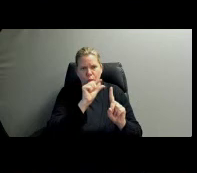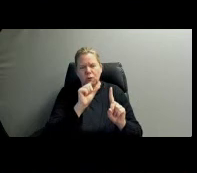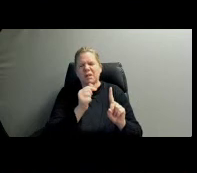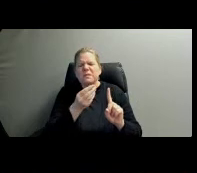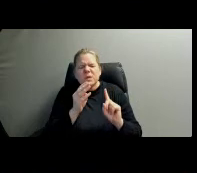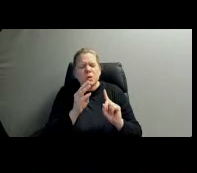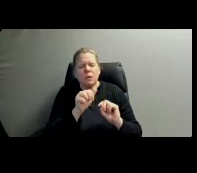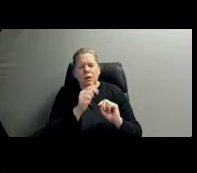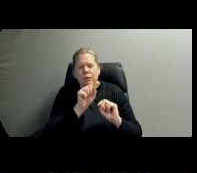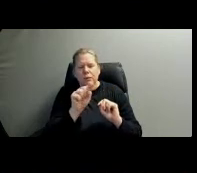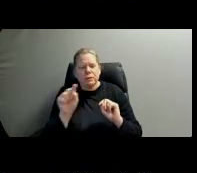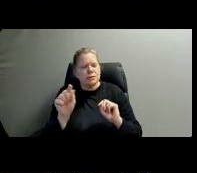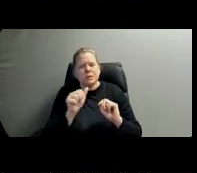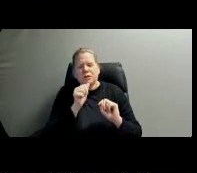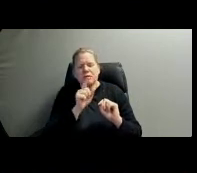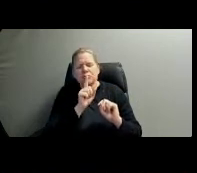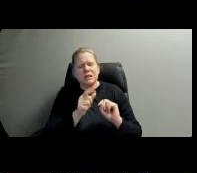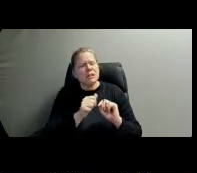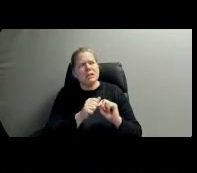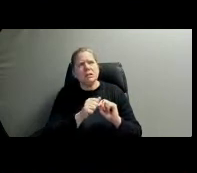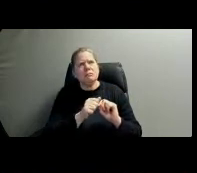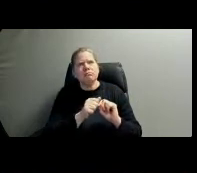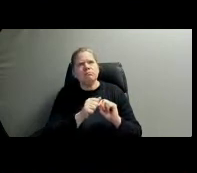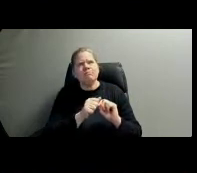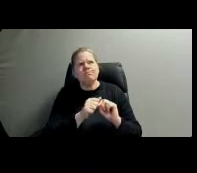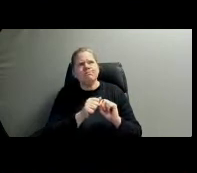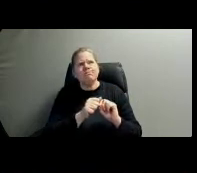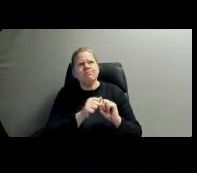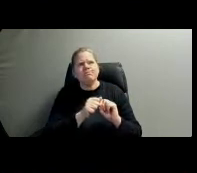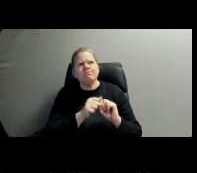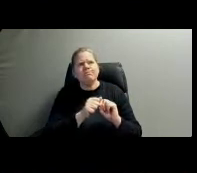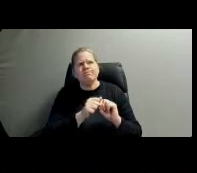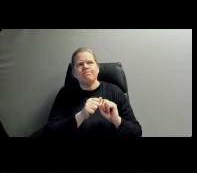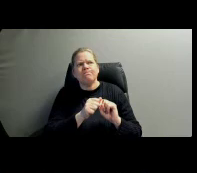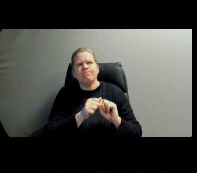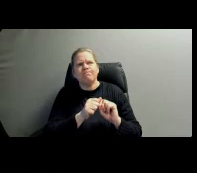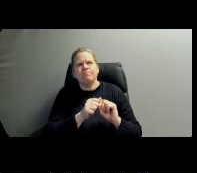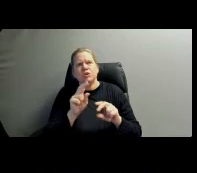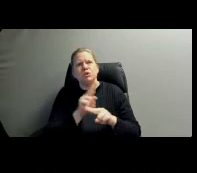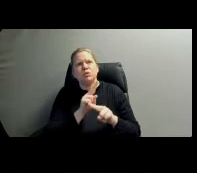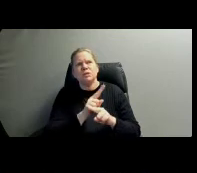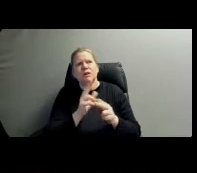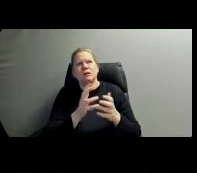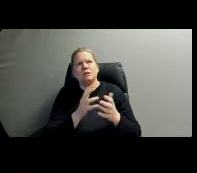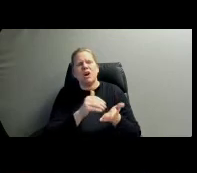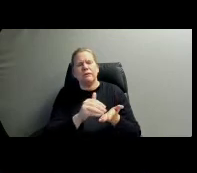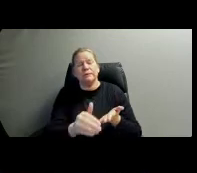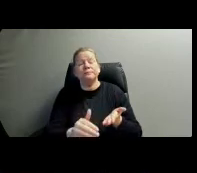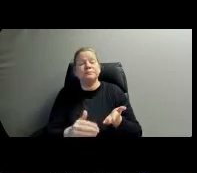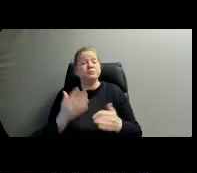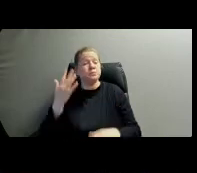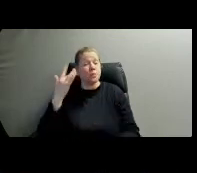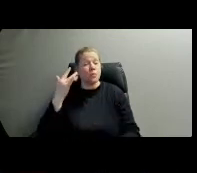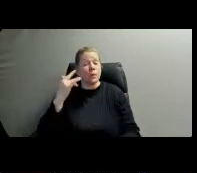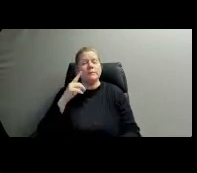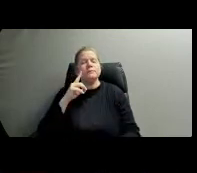other companies, it's not been scaled a lot, and I'll give you a reason for that. So the use case that I was